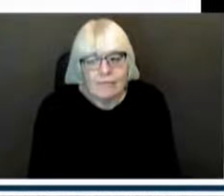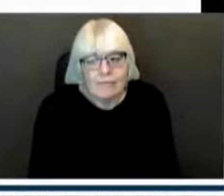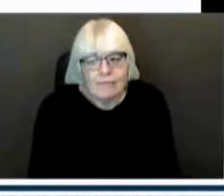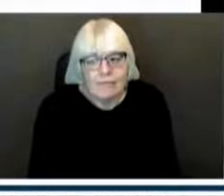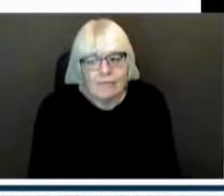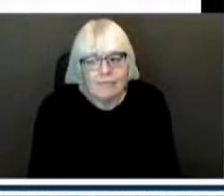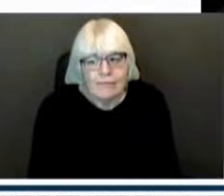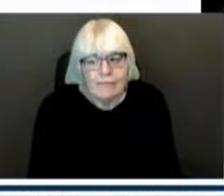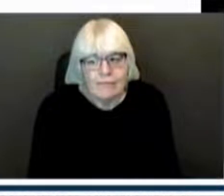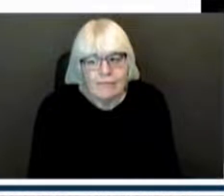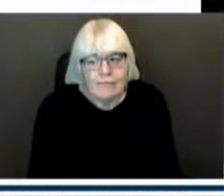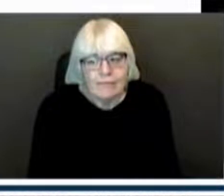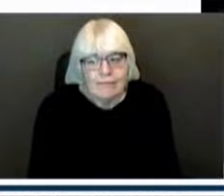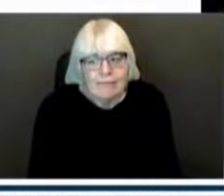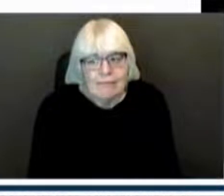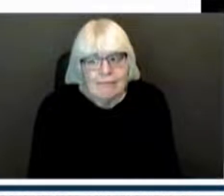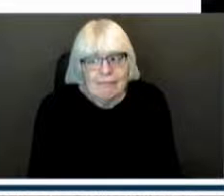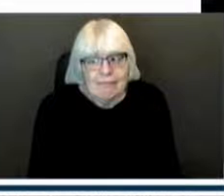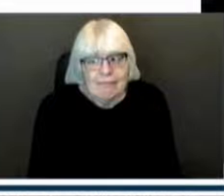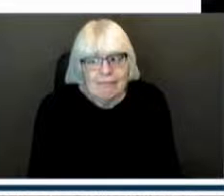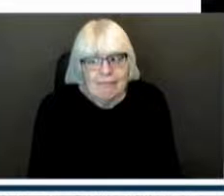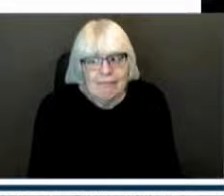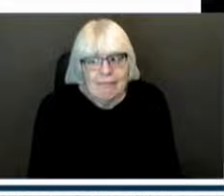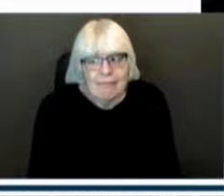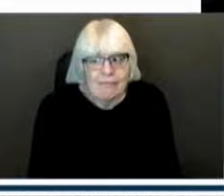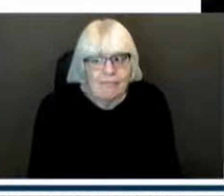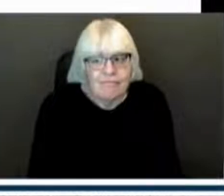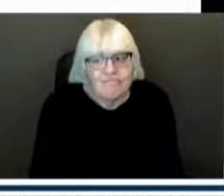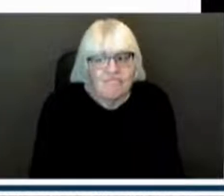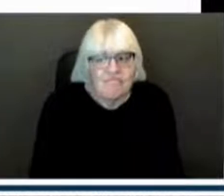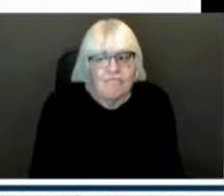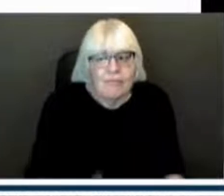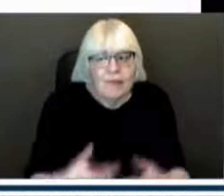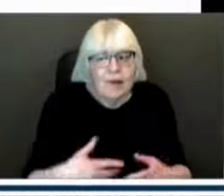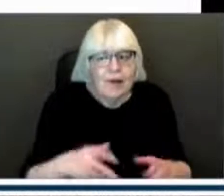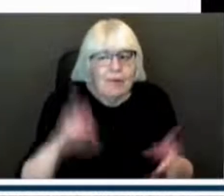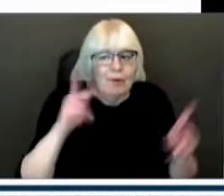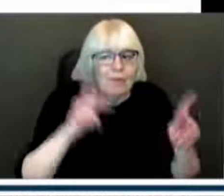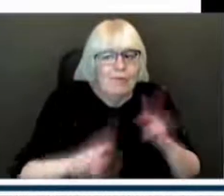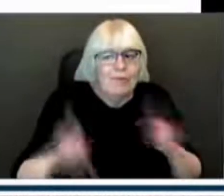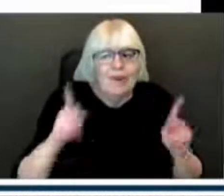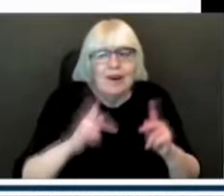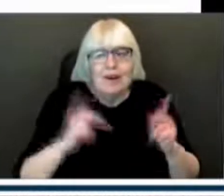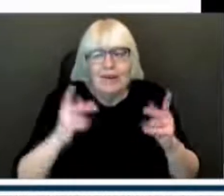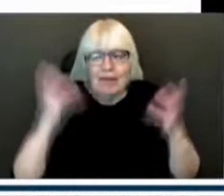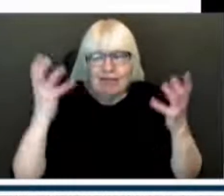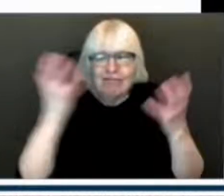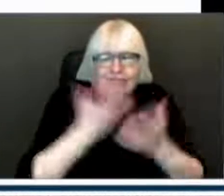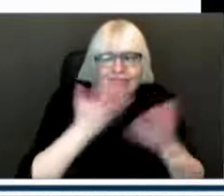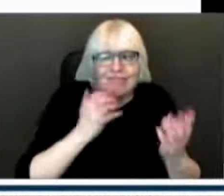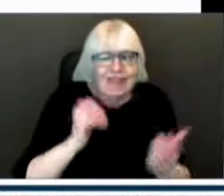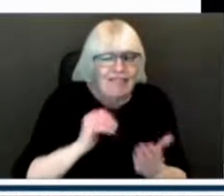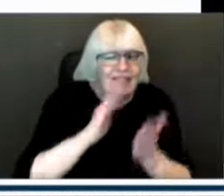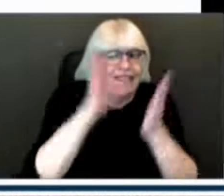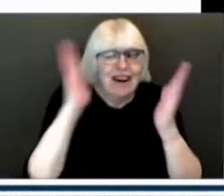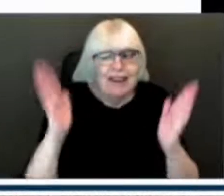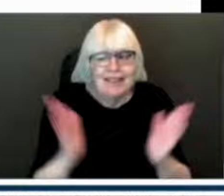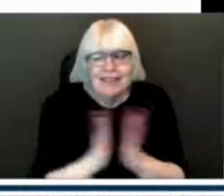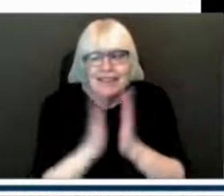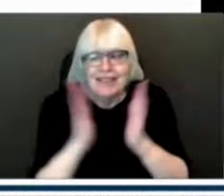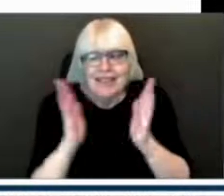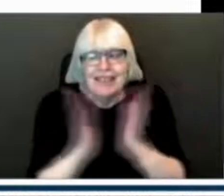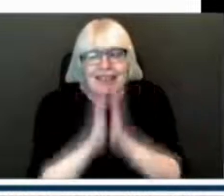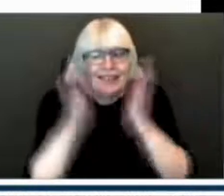afraid is the one who faces danger every day. What